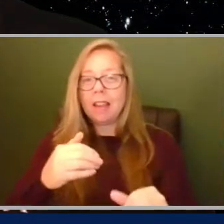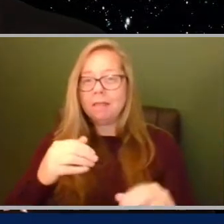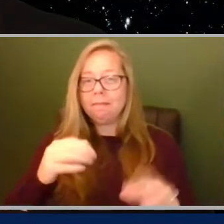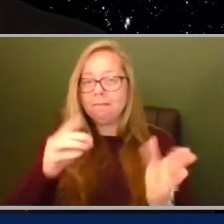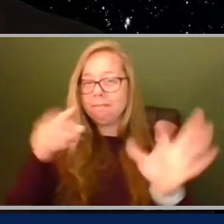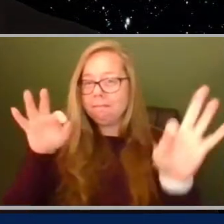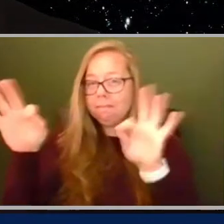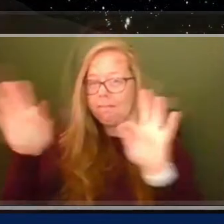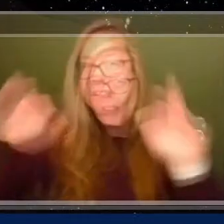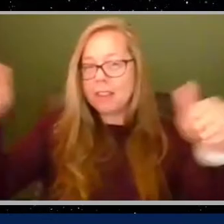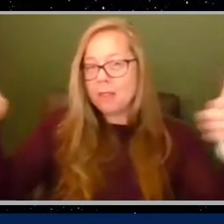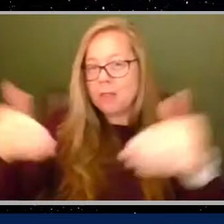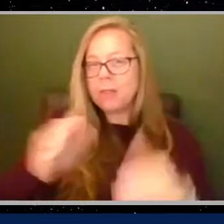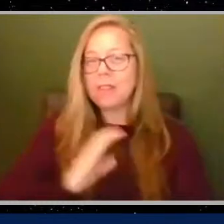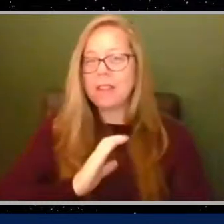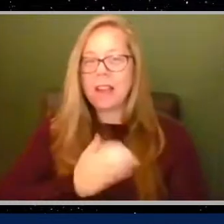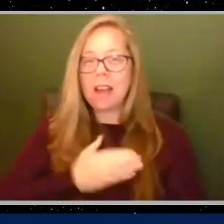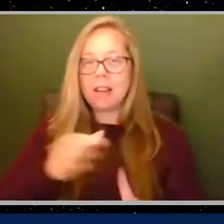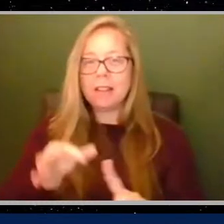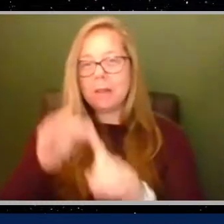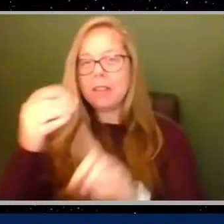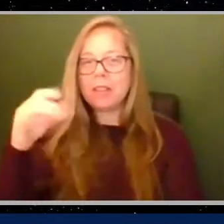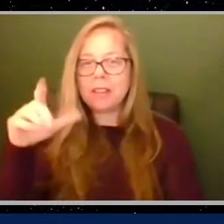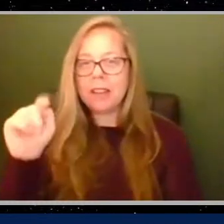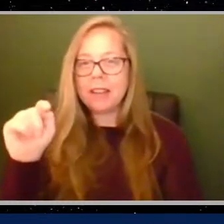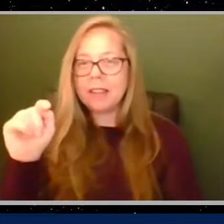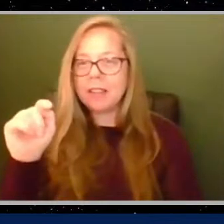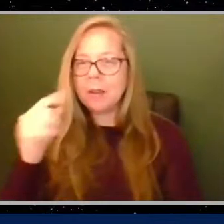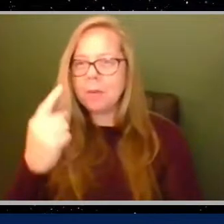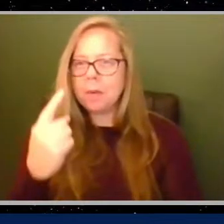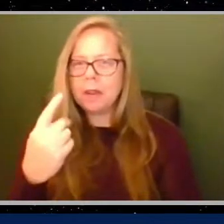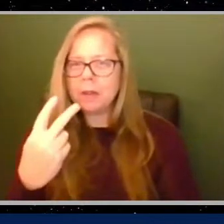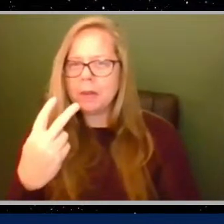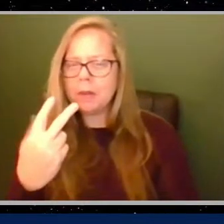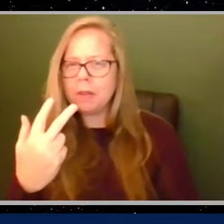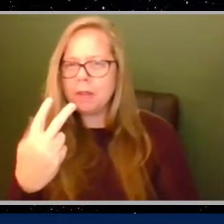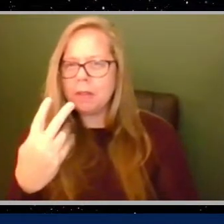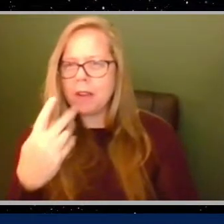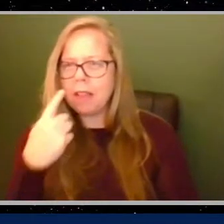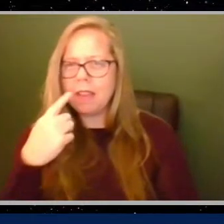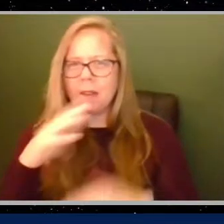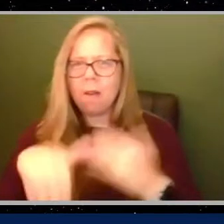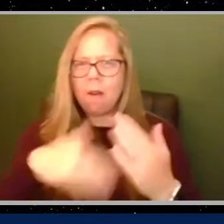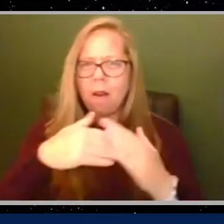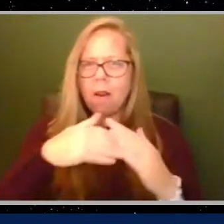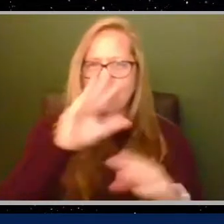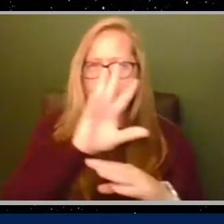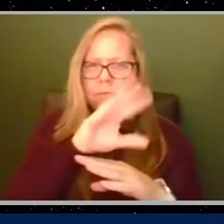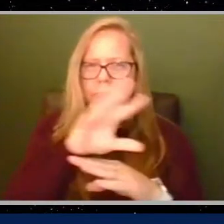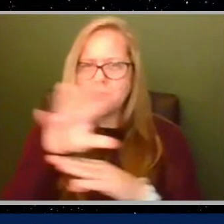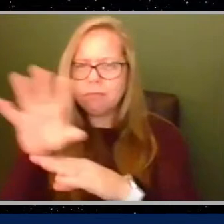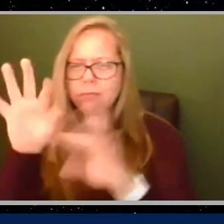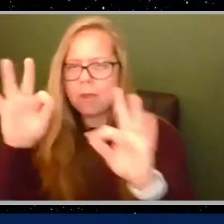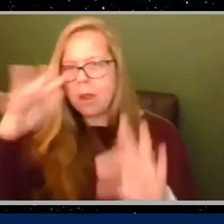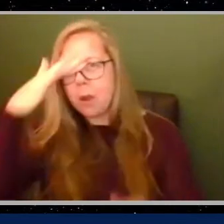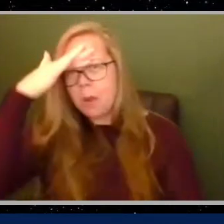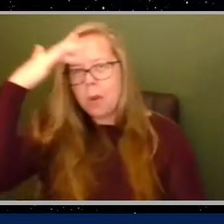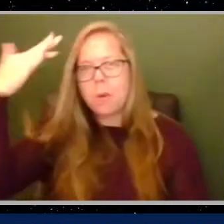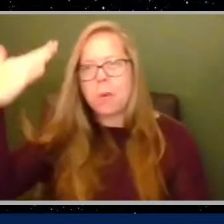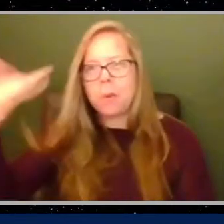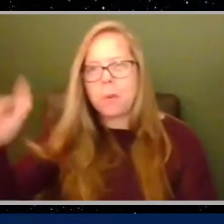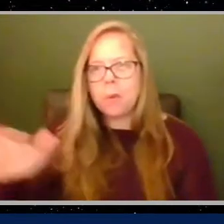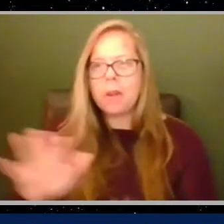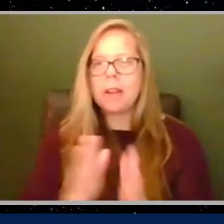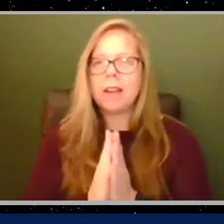from AstroAccess. 1, 2, 3, 4. Okay, I think I got all the cameras we're supposed to have. Do we have